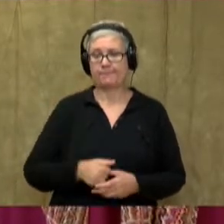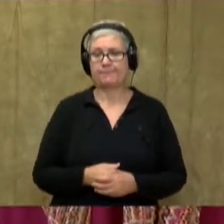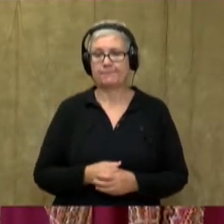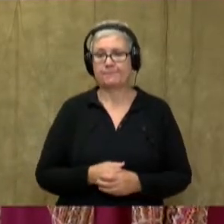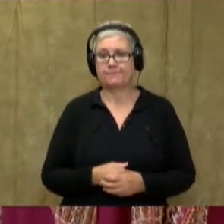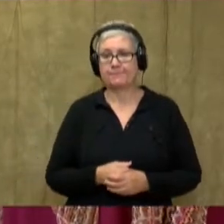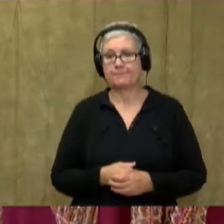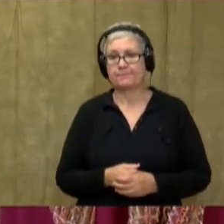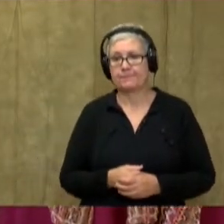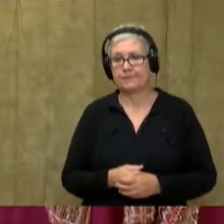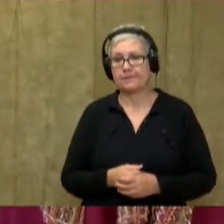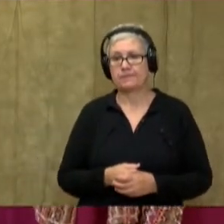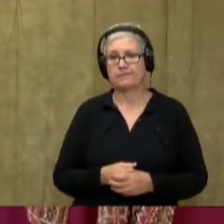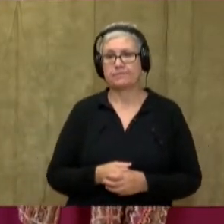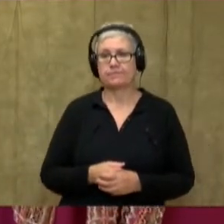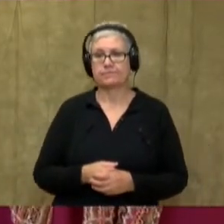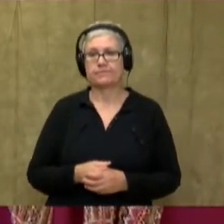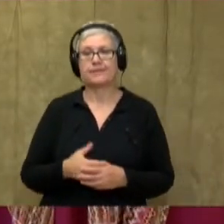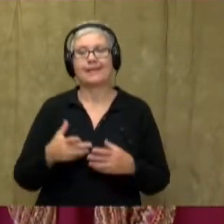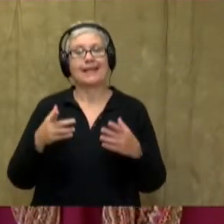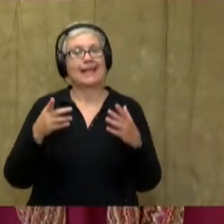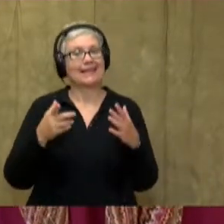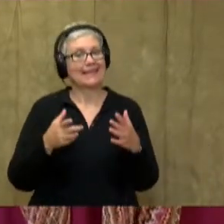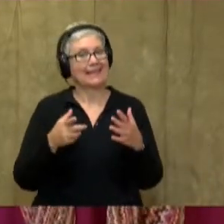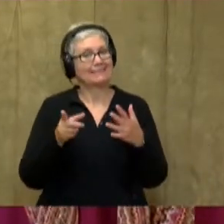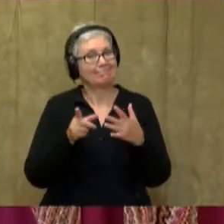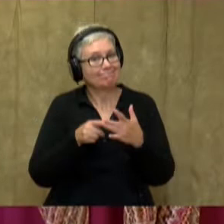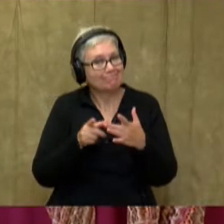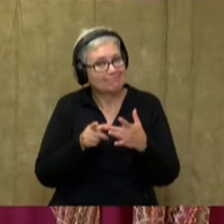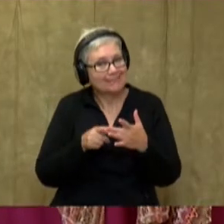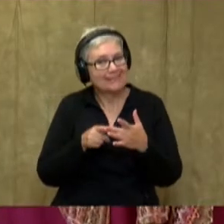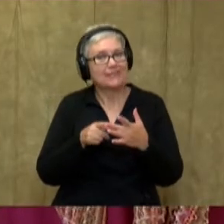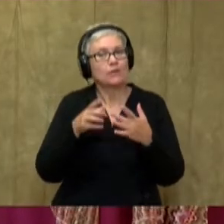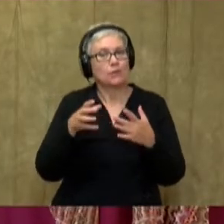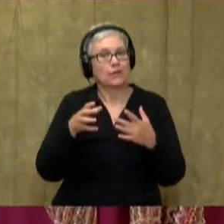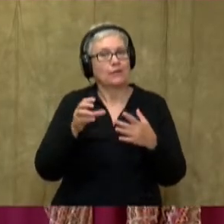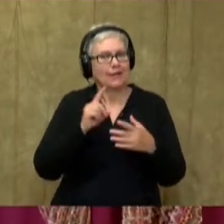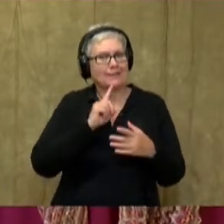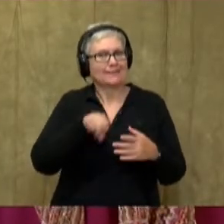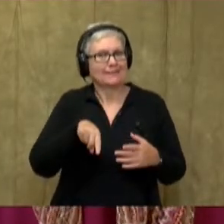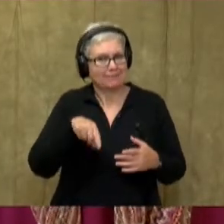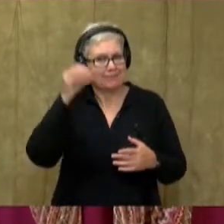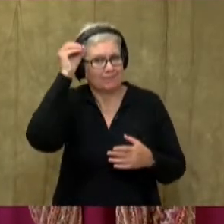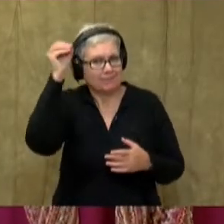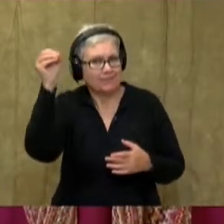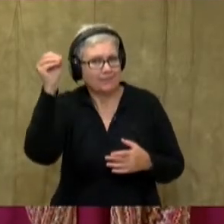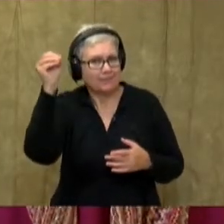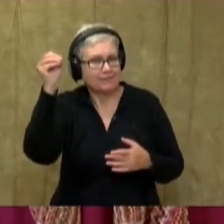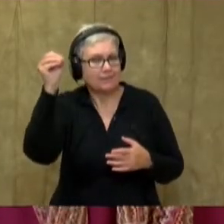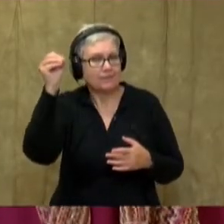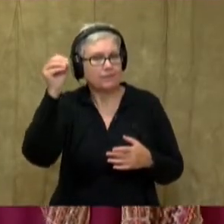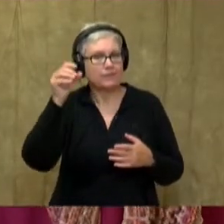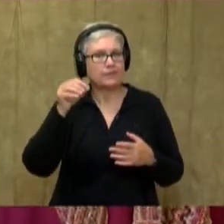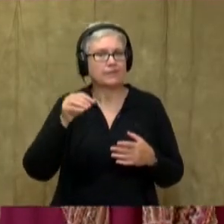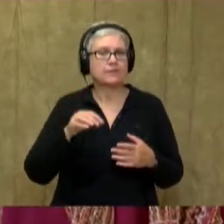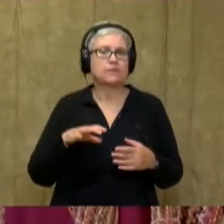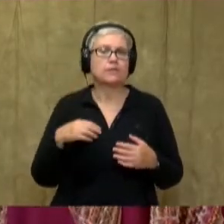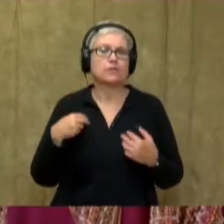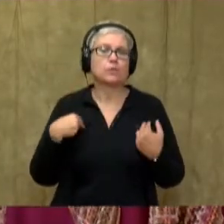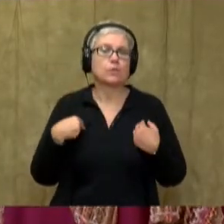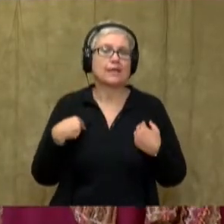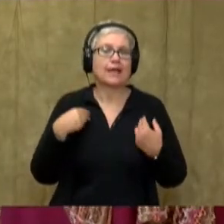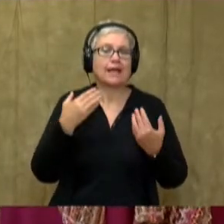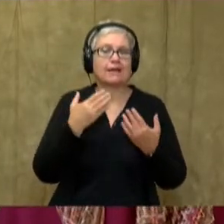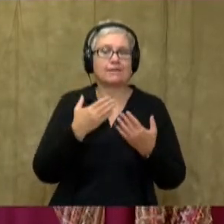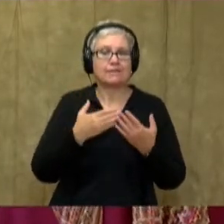people, love to state their opinion, right? We all do. We all like to state our opinion, but do we have